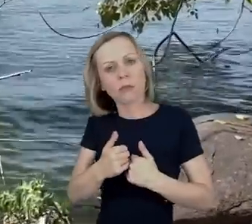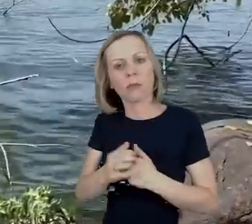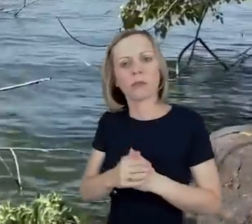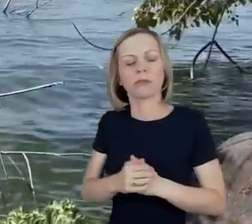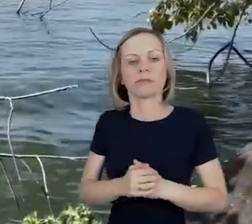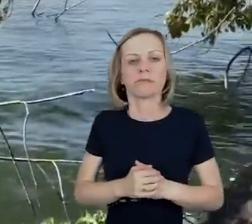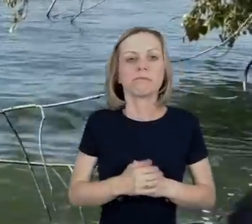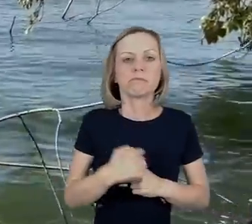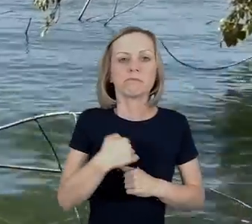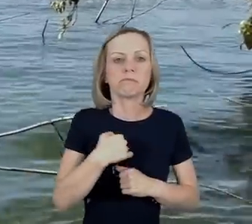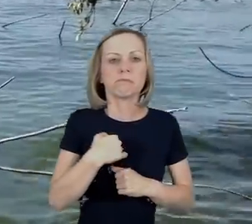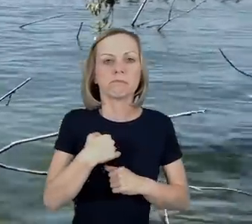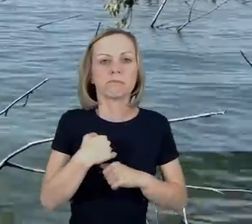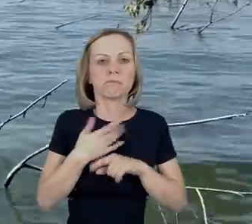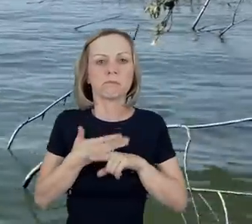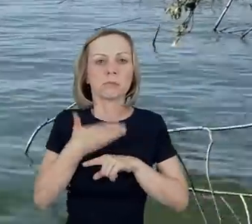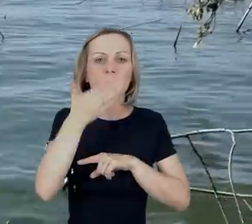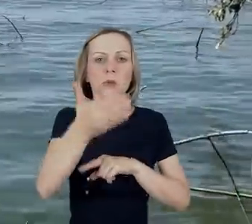me.